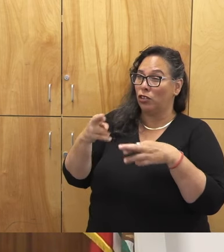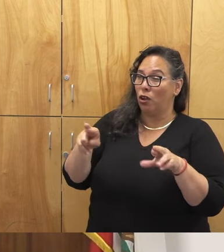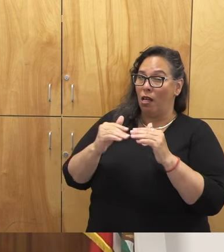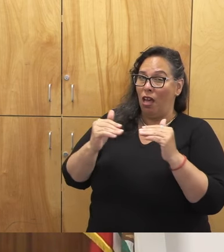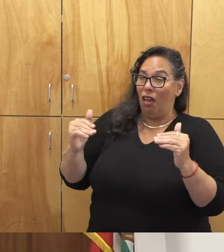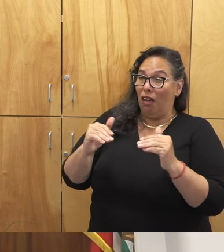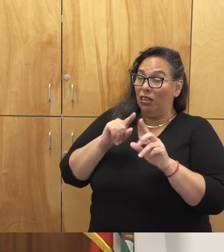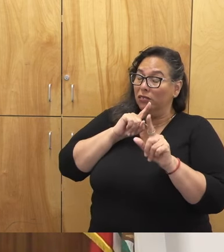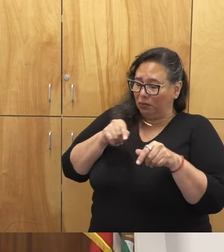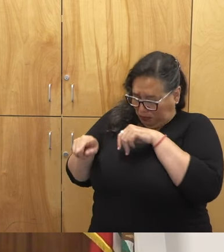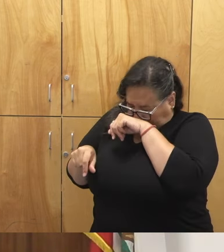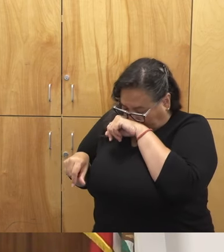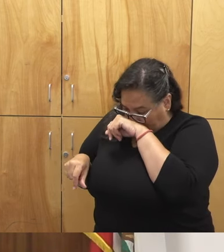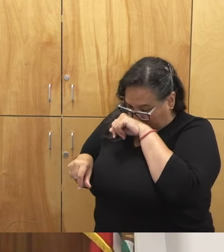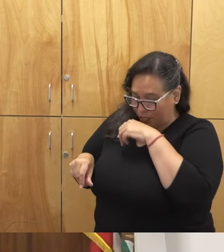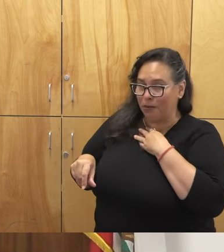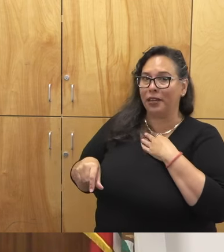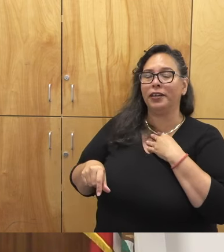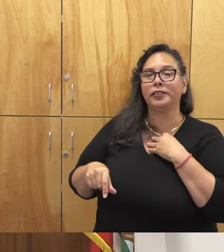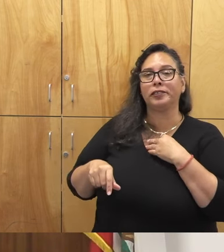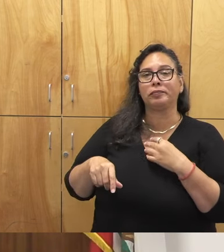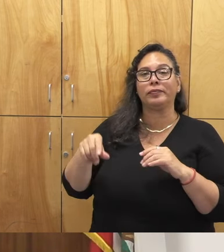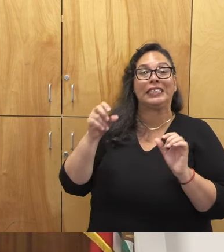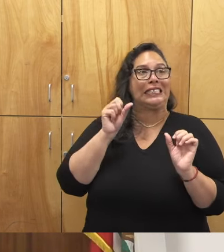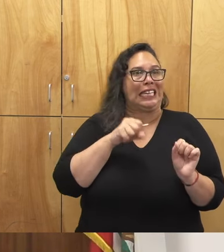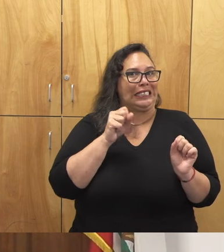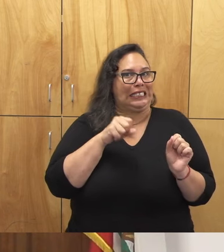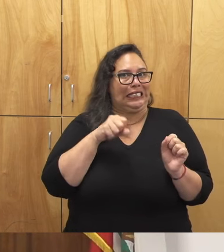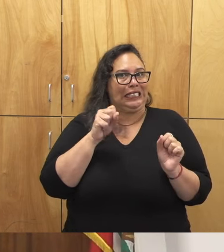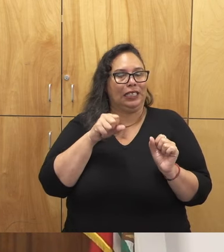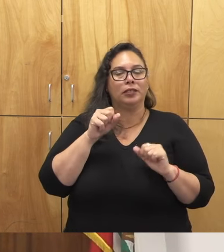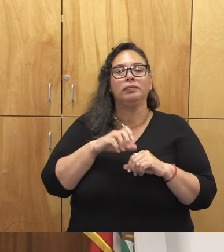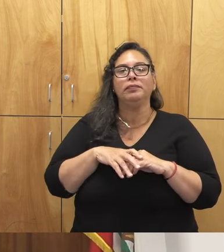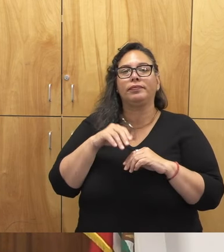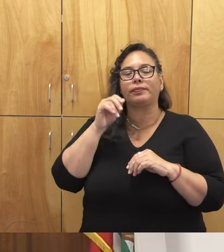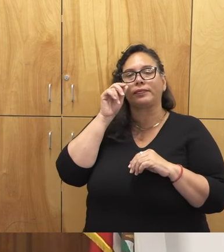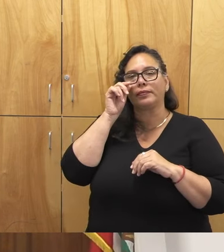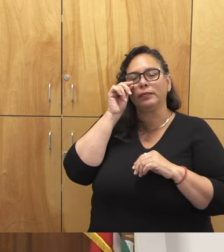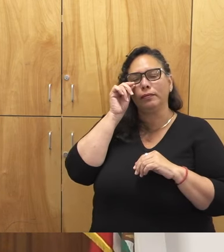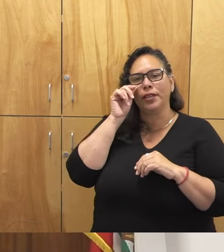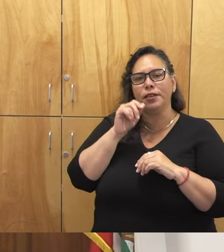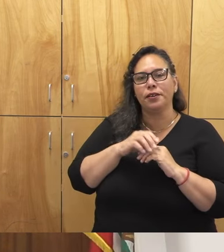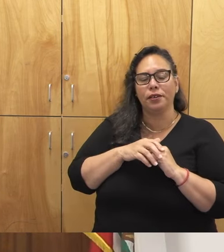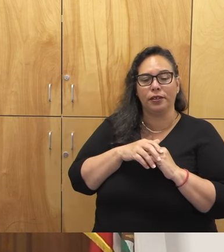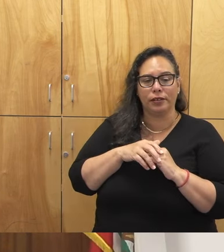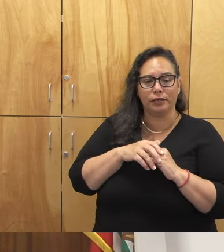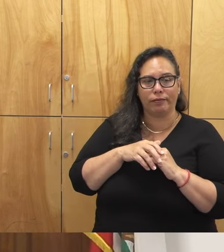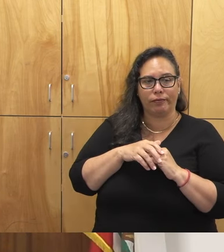this? Yeah. So as a part of